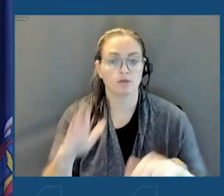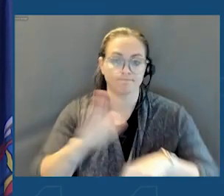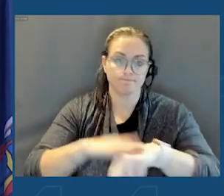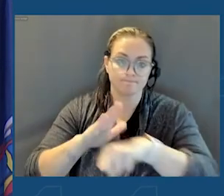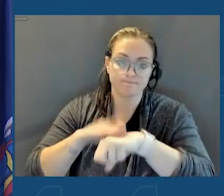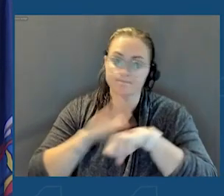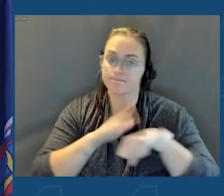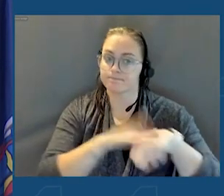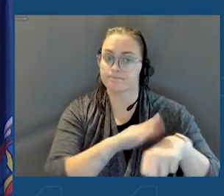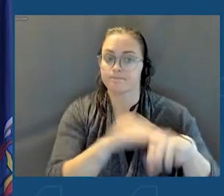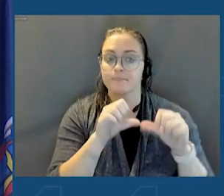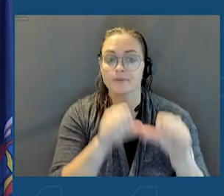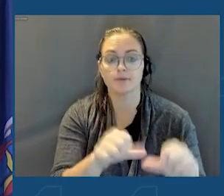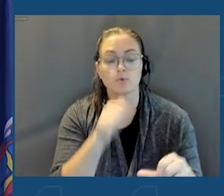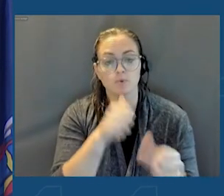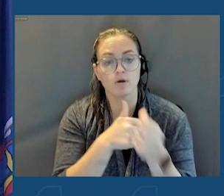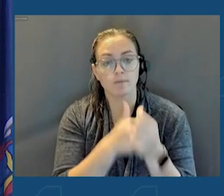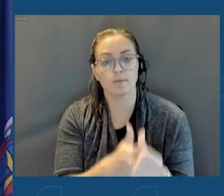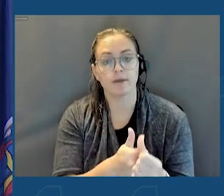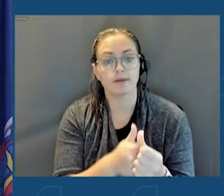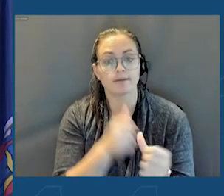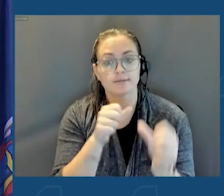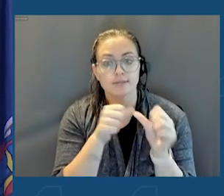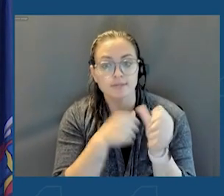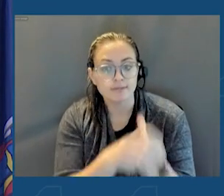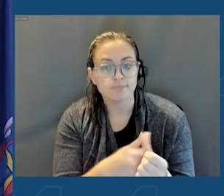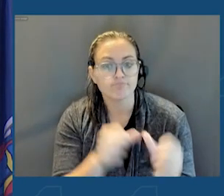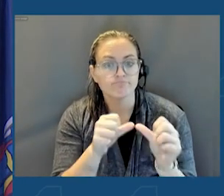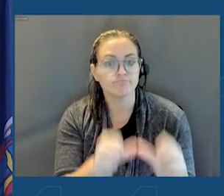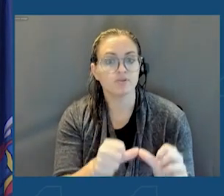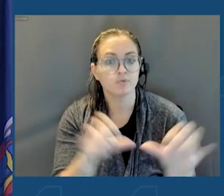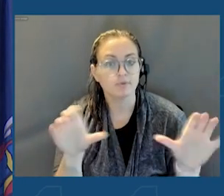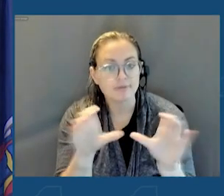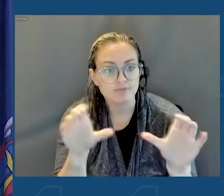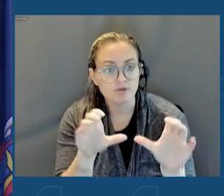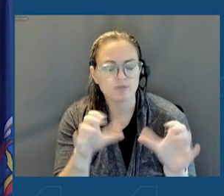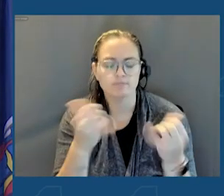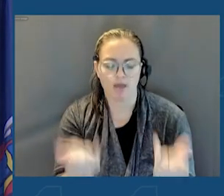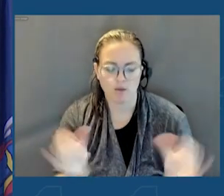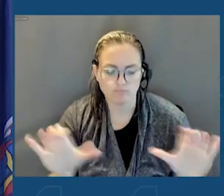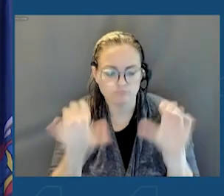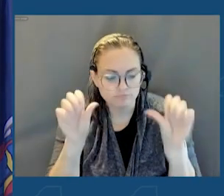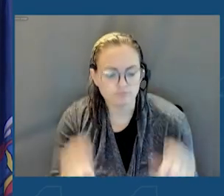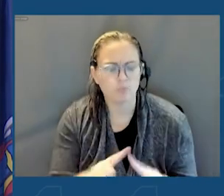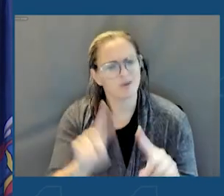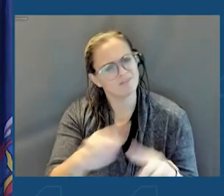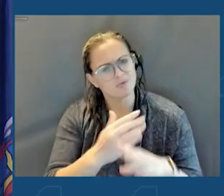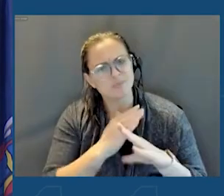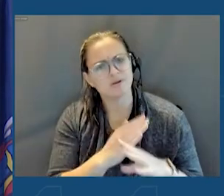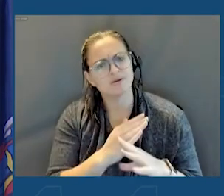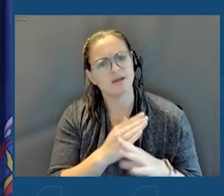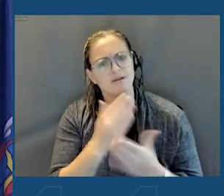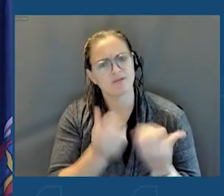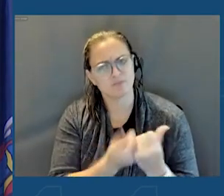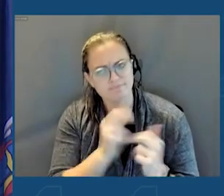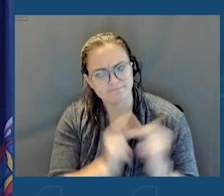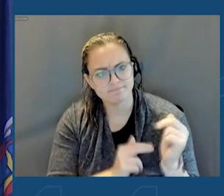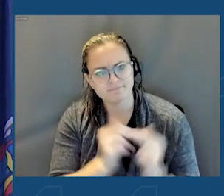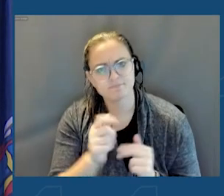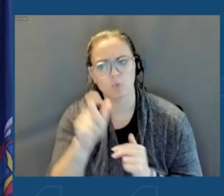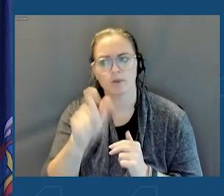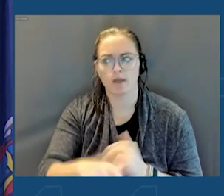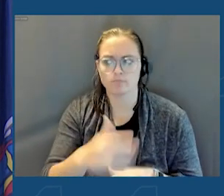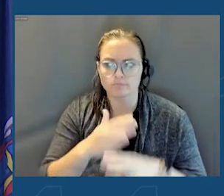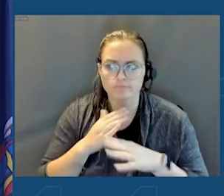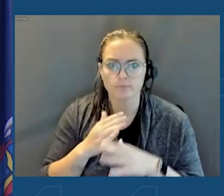continued non-compliance and continued activity, now it's time to take some action. Because we have to protect what we're building. We have to